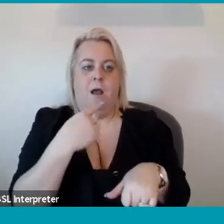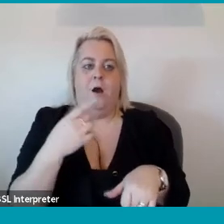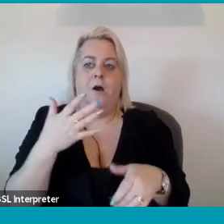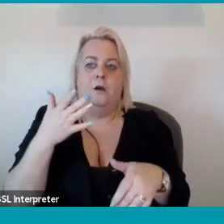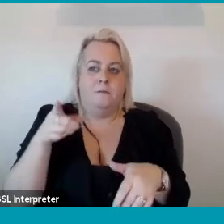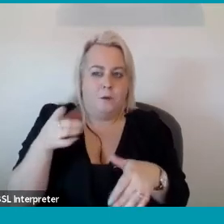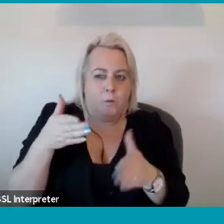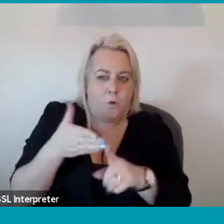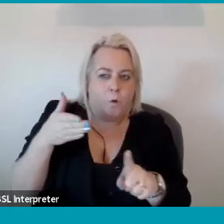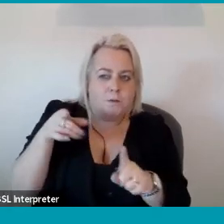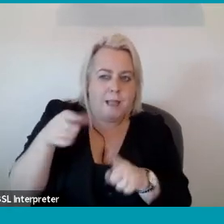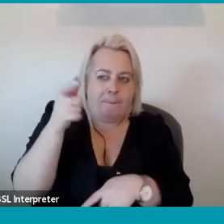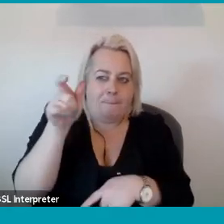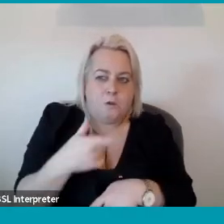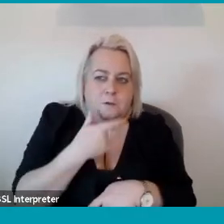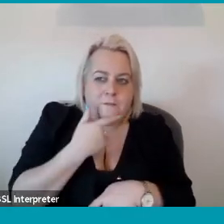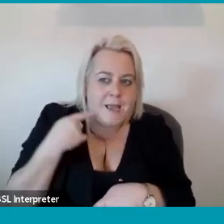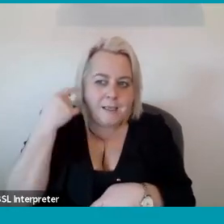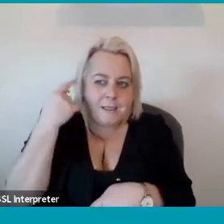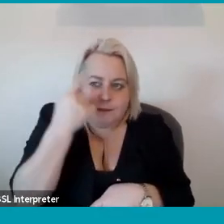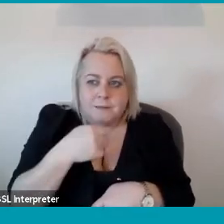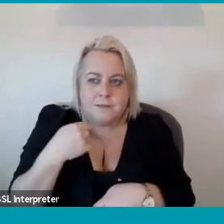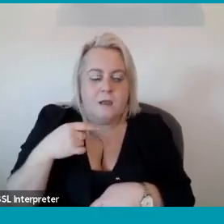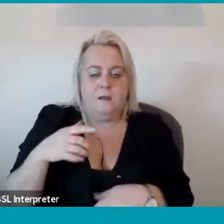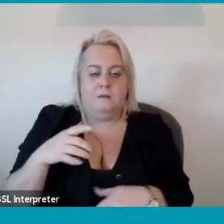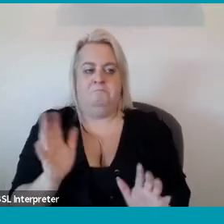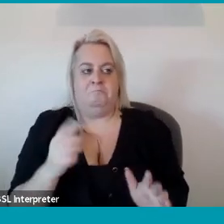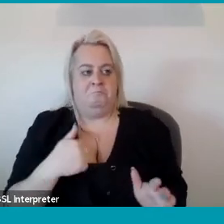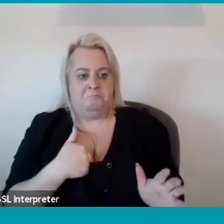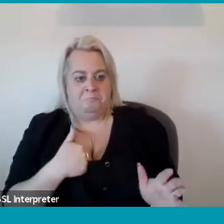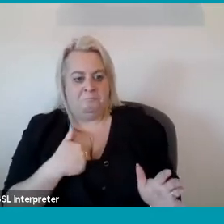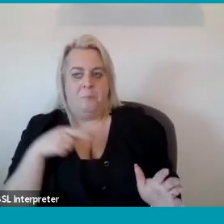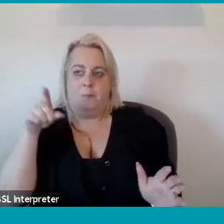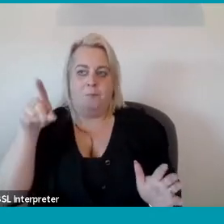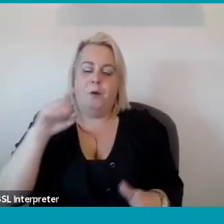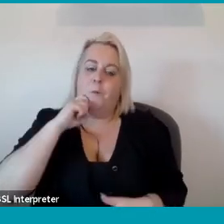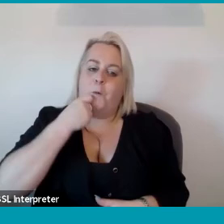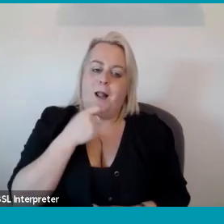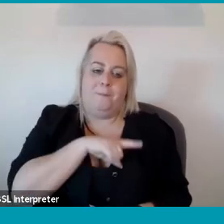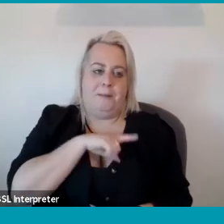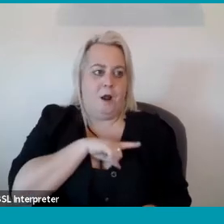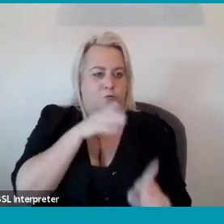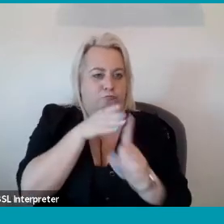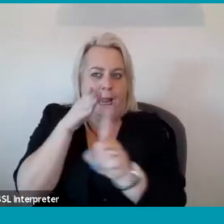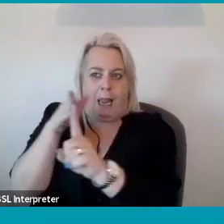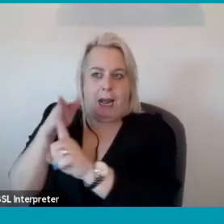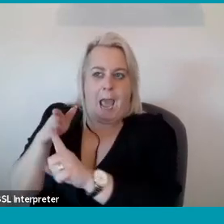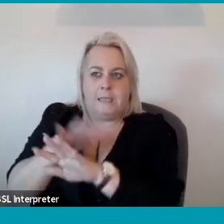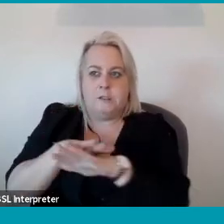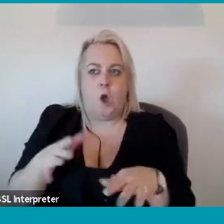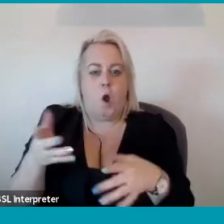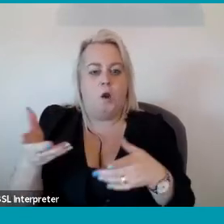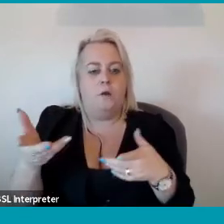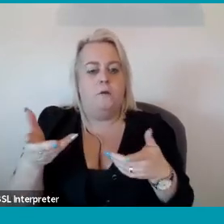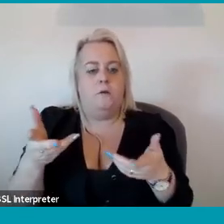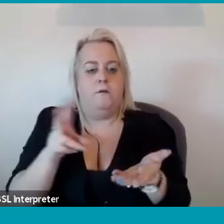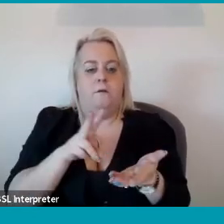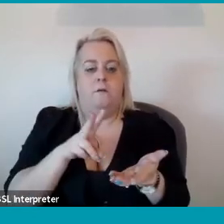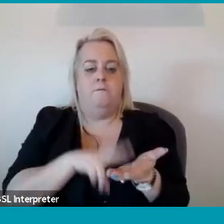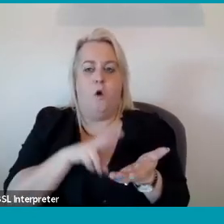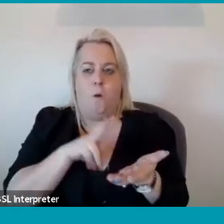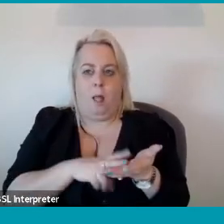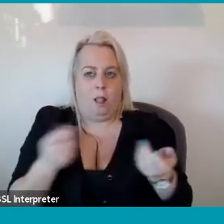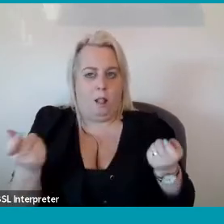No, I didn't notice it. But she does, because she has that ability to notice that non-verbal communication, which helps her to